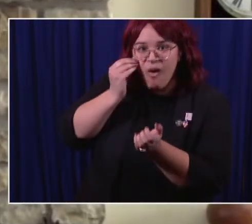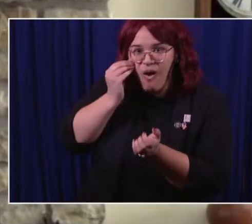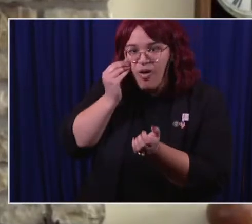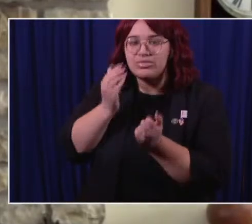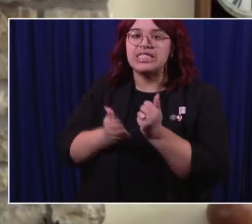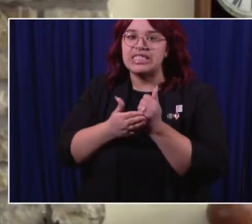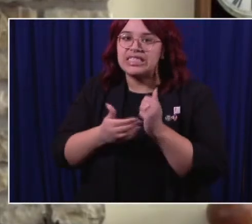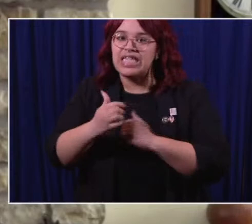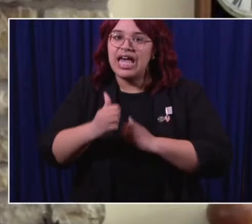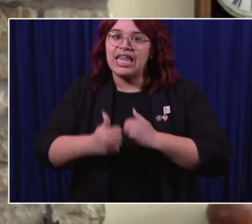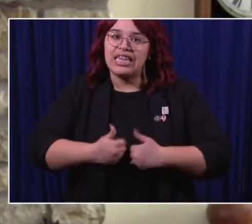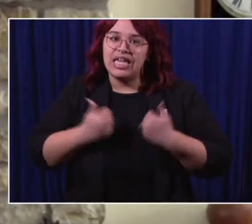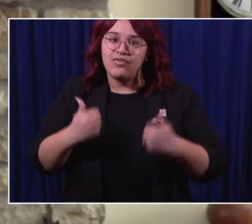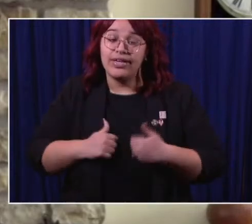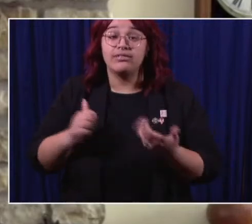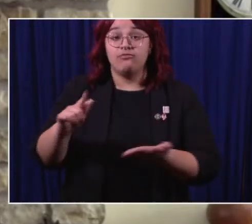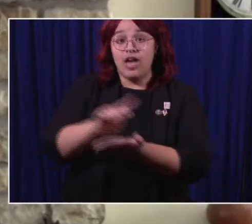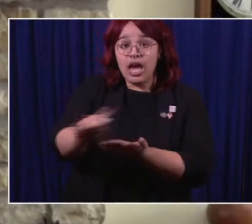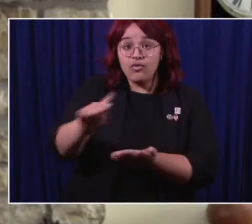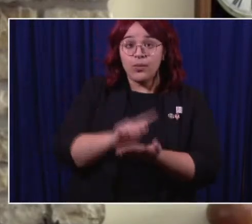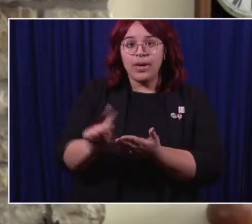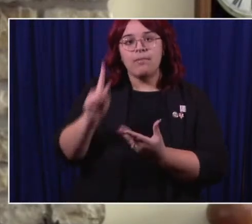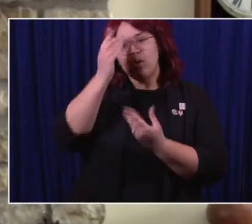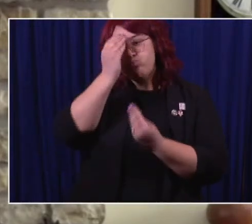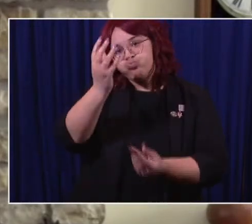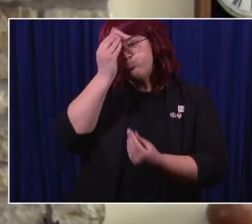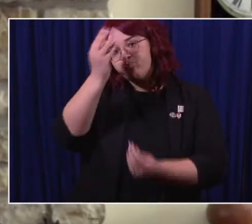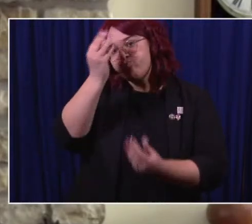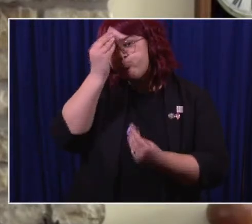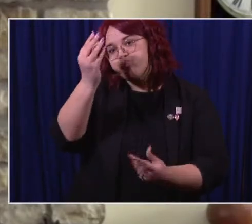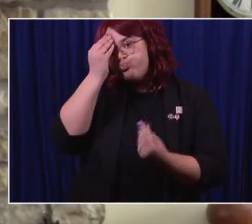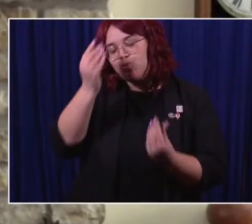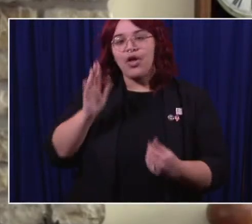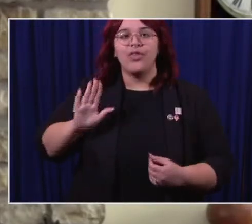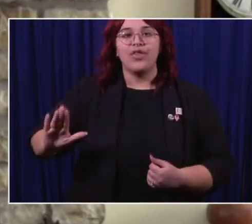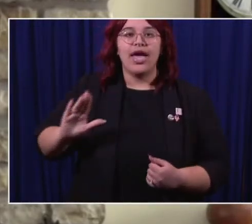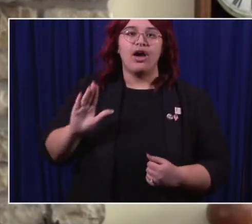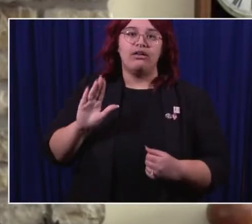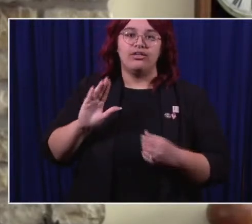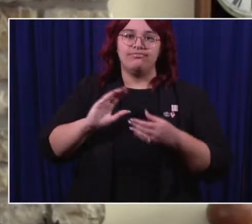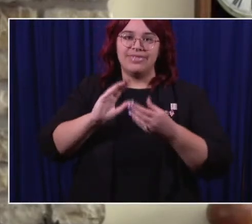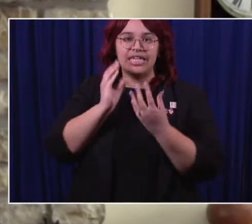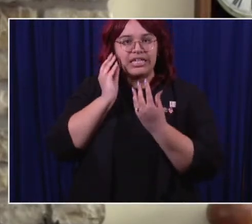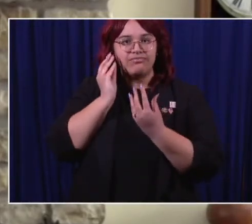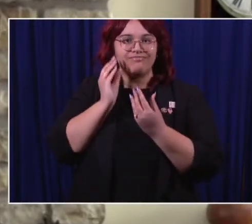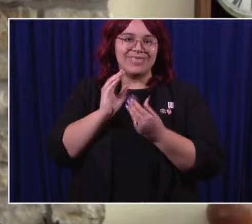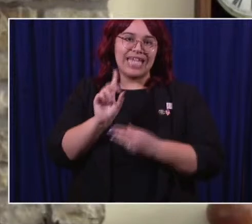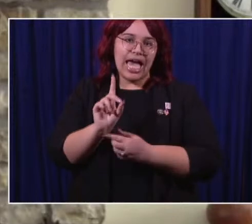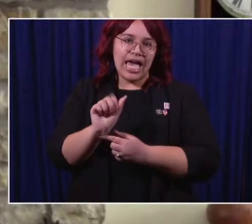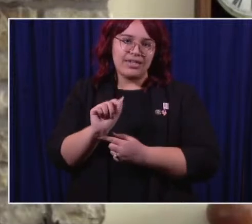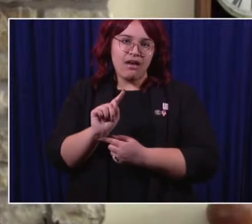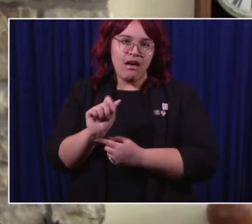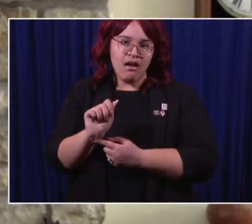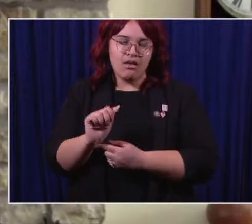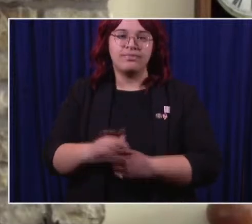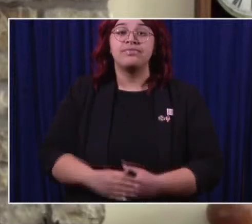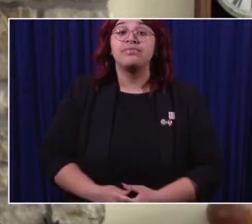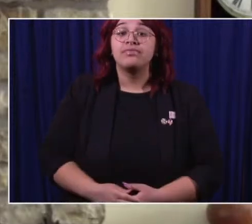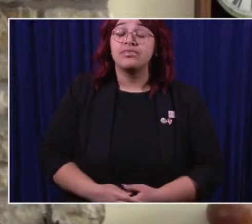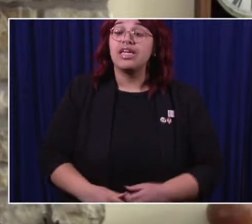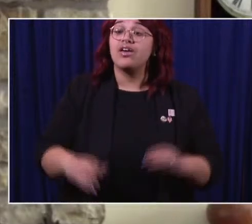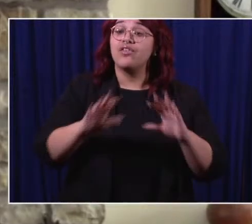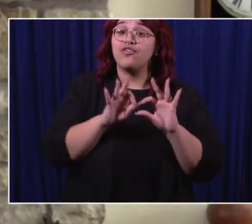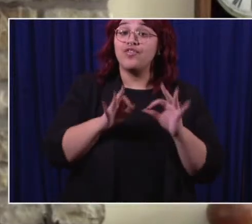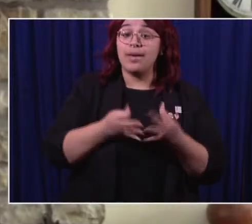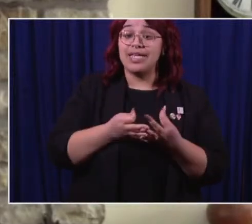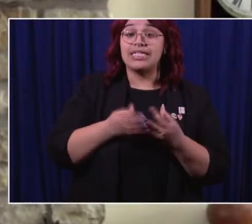if visitation is allowed at their facilities. You can find that on our dashboard. Families can access the visitation dashboard on our